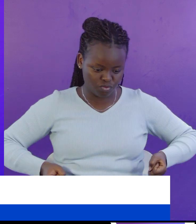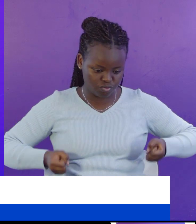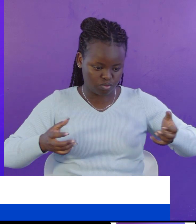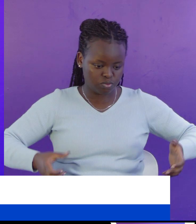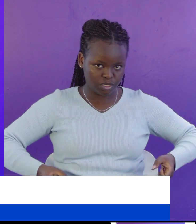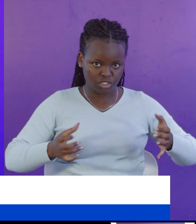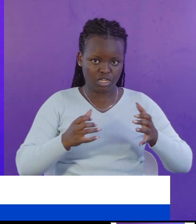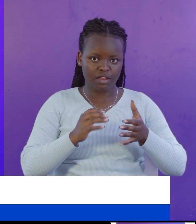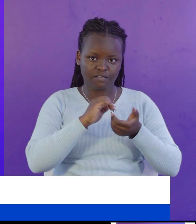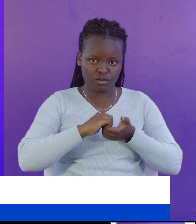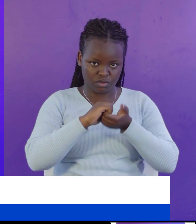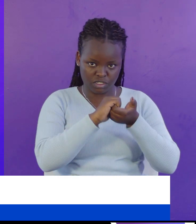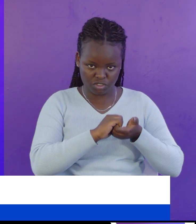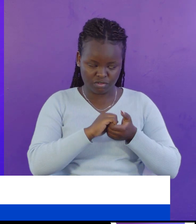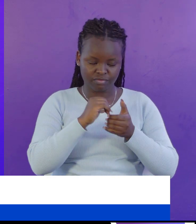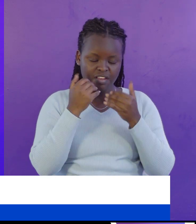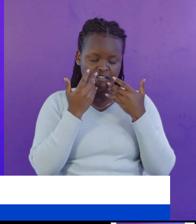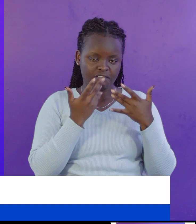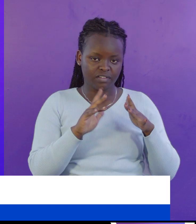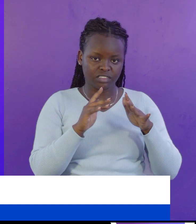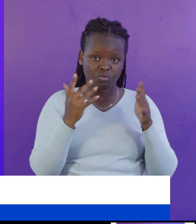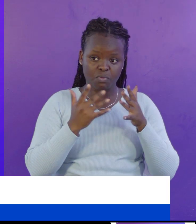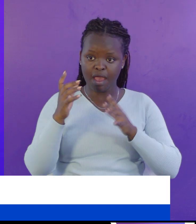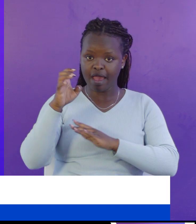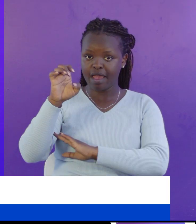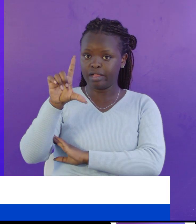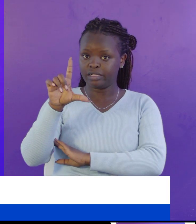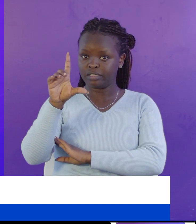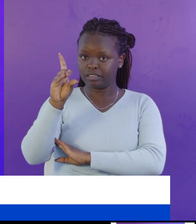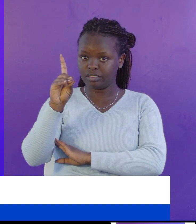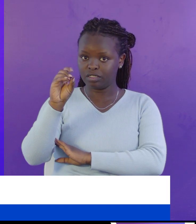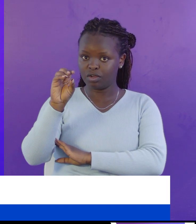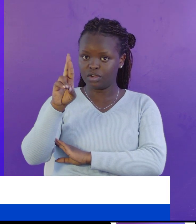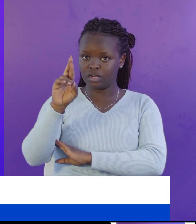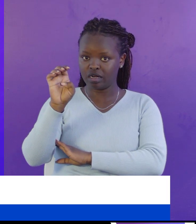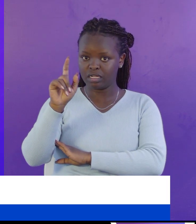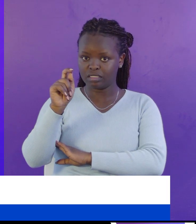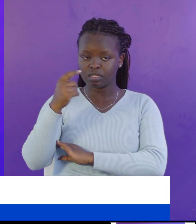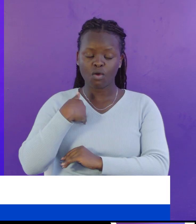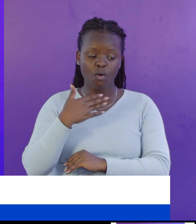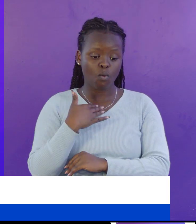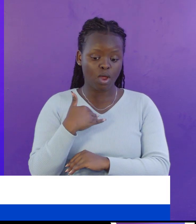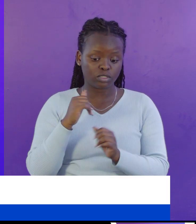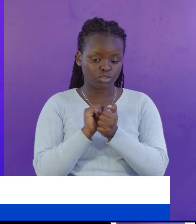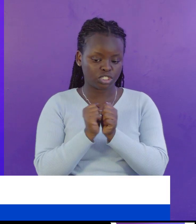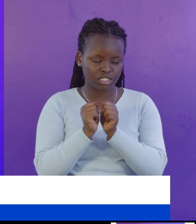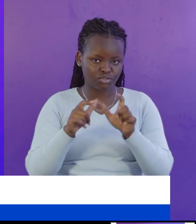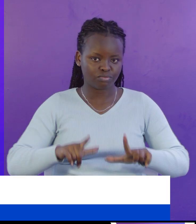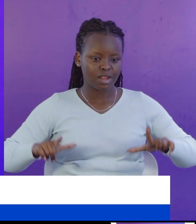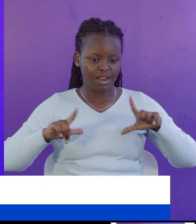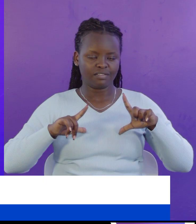agreement, finalized during a ceremony in Eldoret, aims to transform the daily lives of residents with